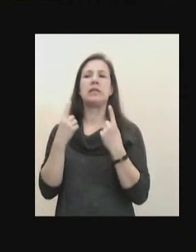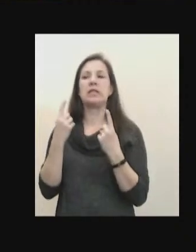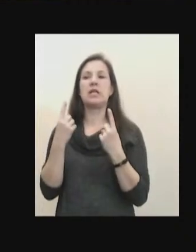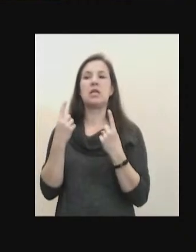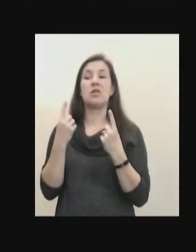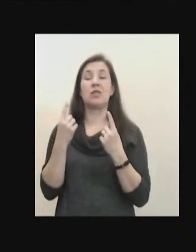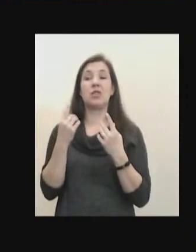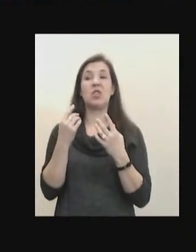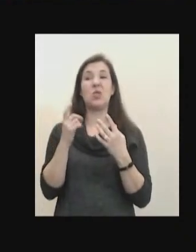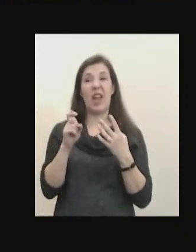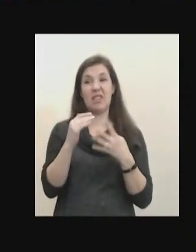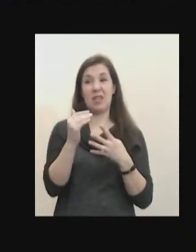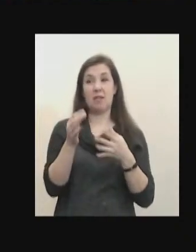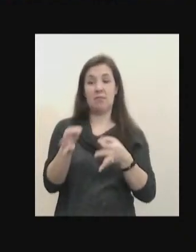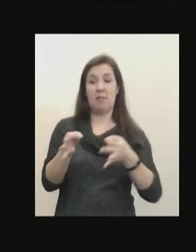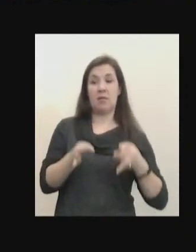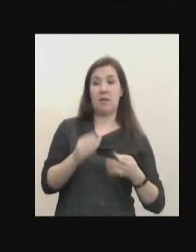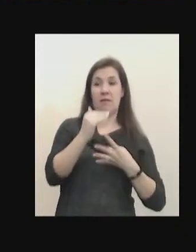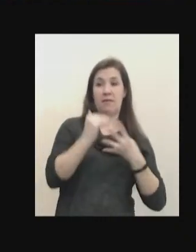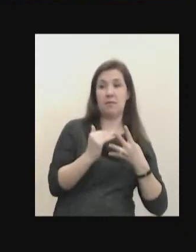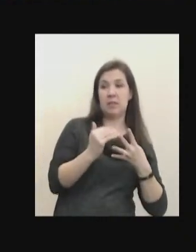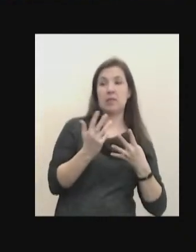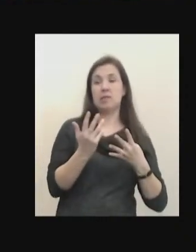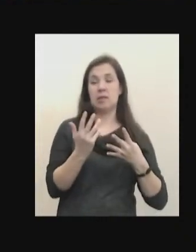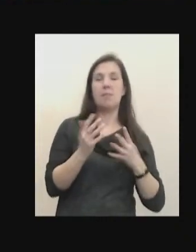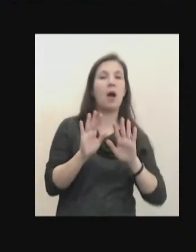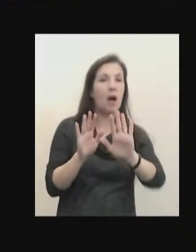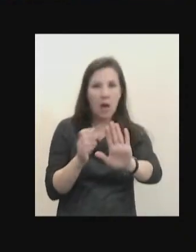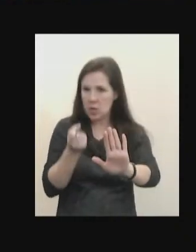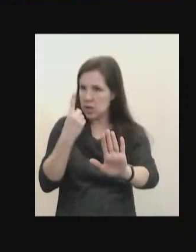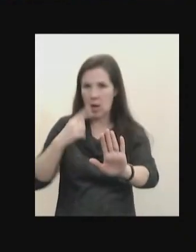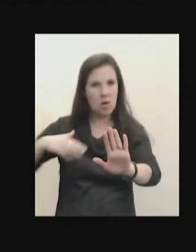before December 13th or not, but we're not there yet, and I want people to understand that.